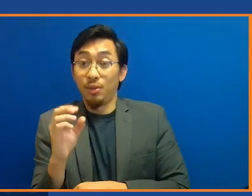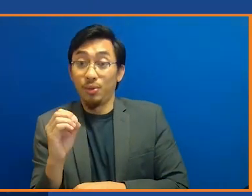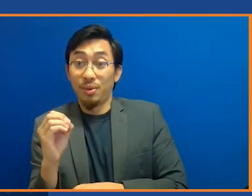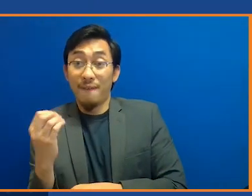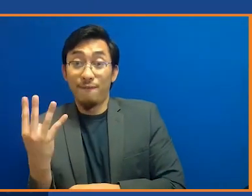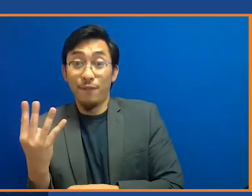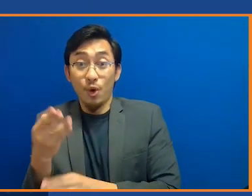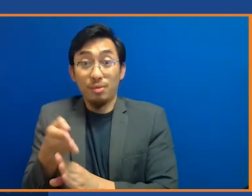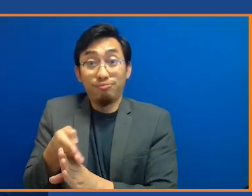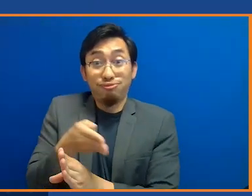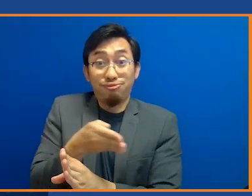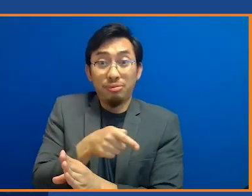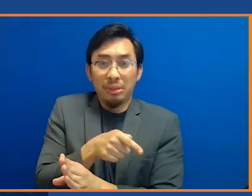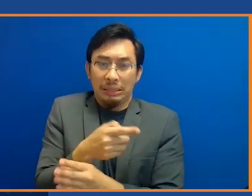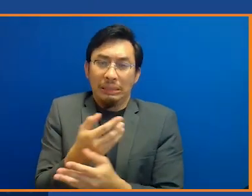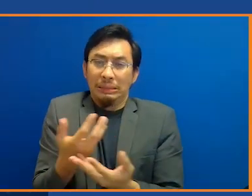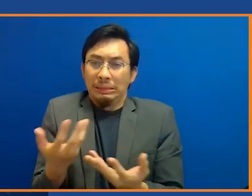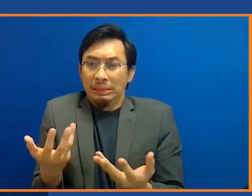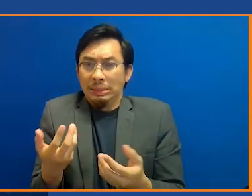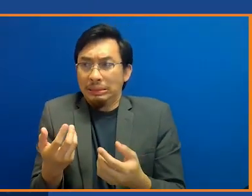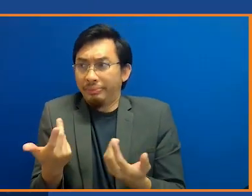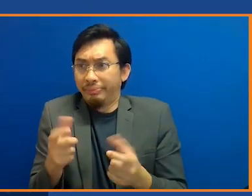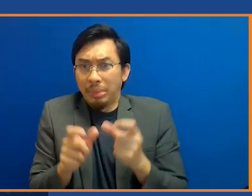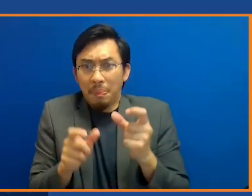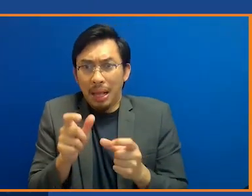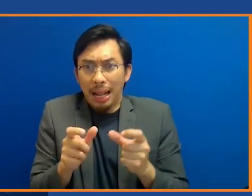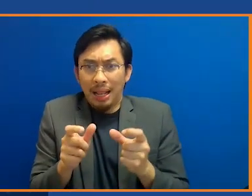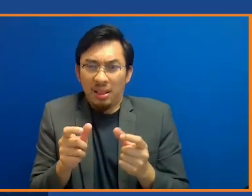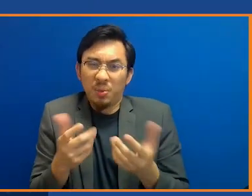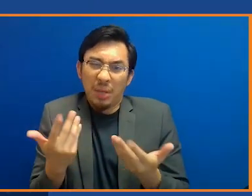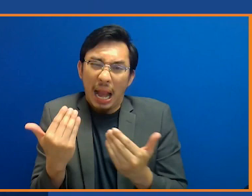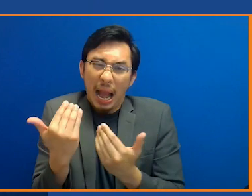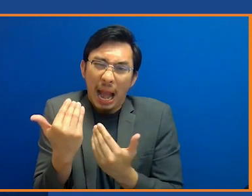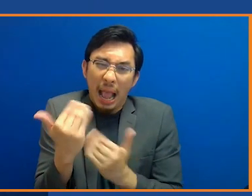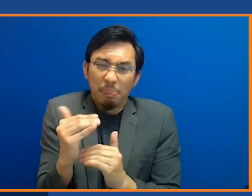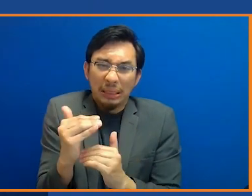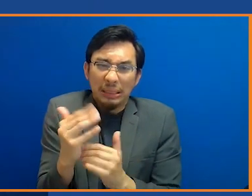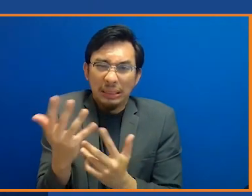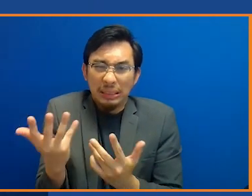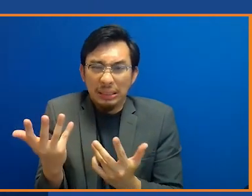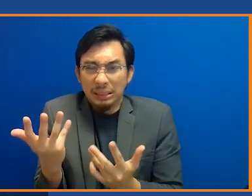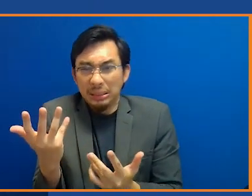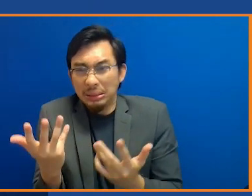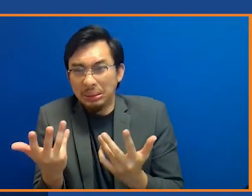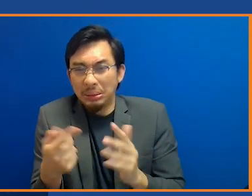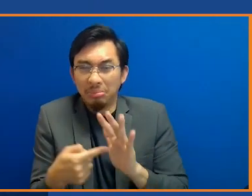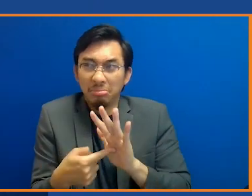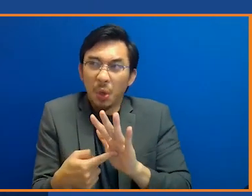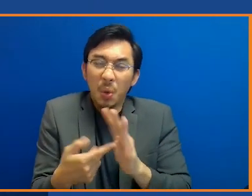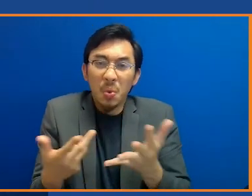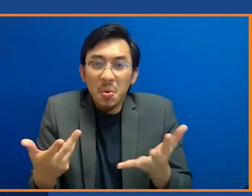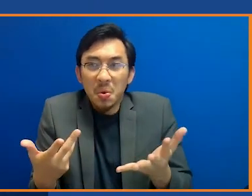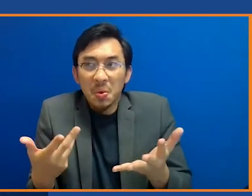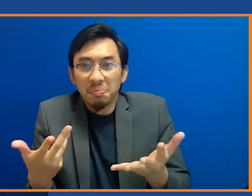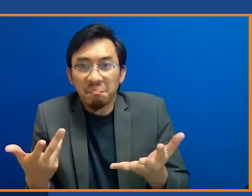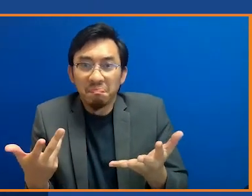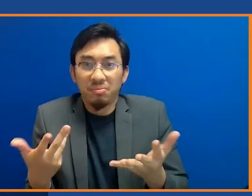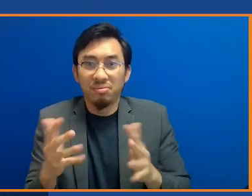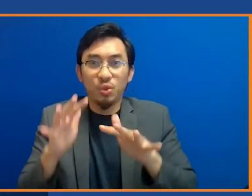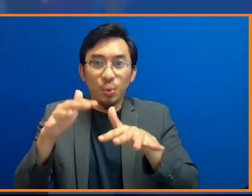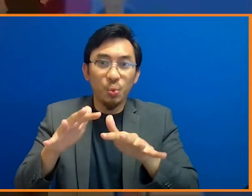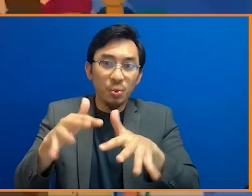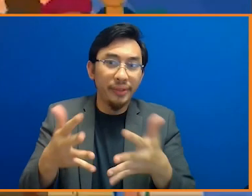Before the 2004, there were very limited number of people know this area is prone to